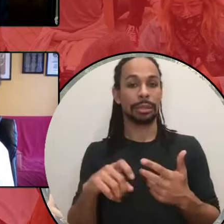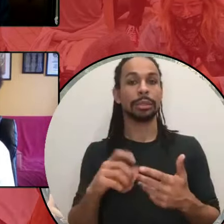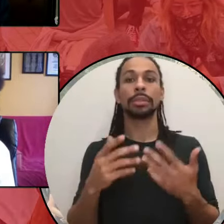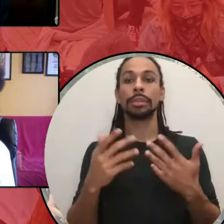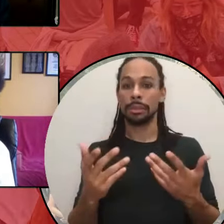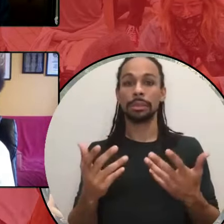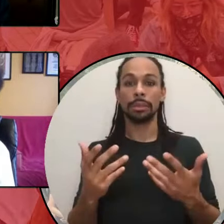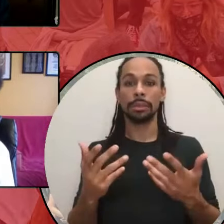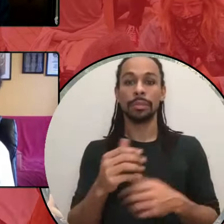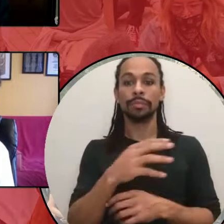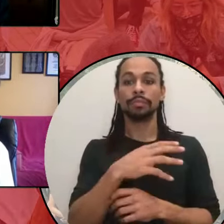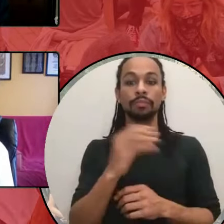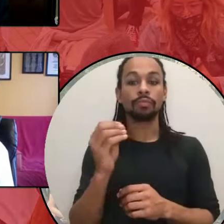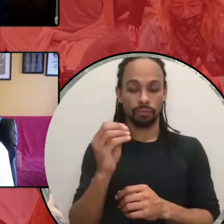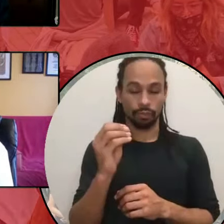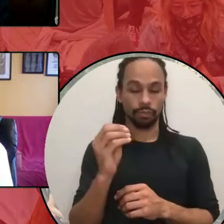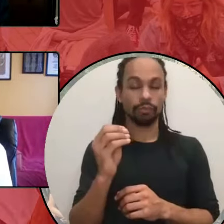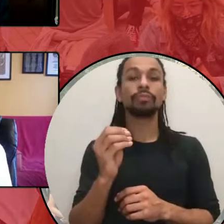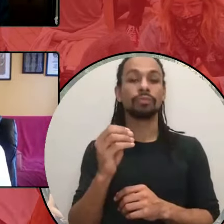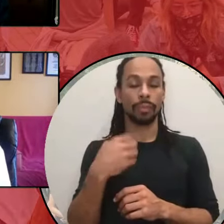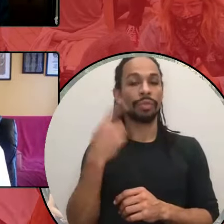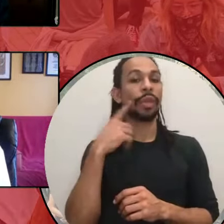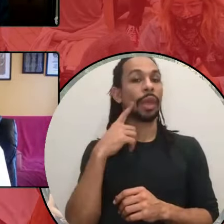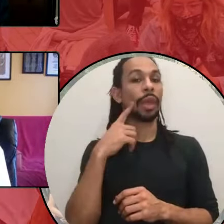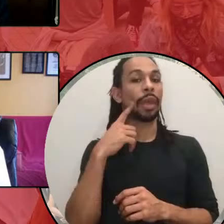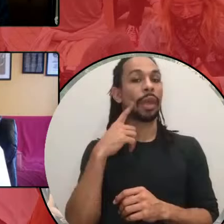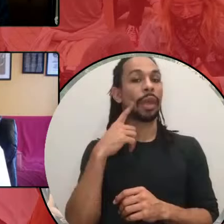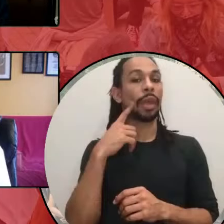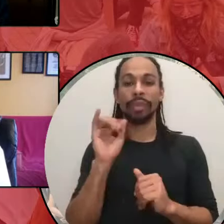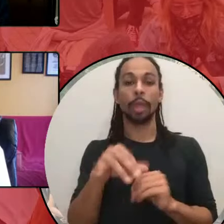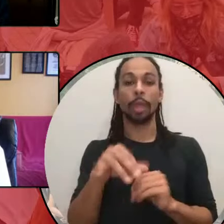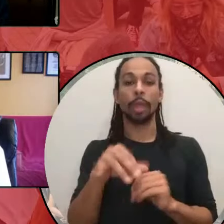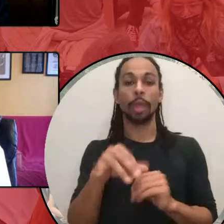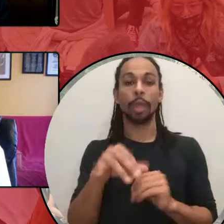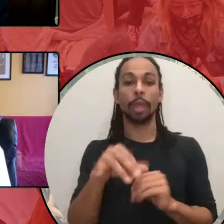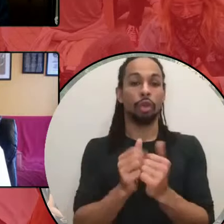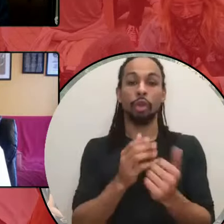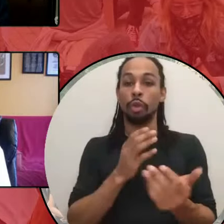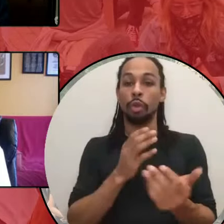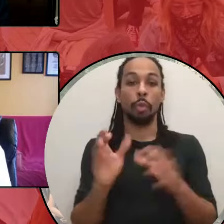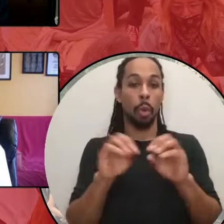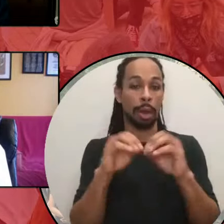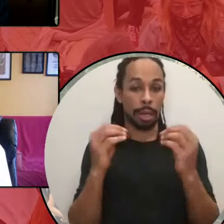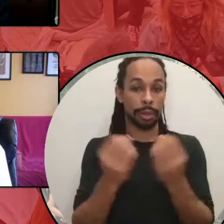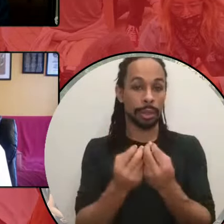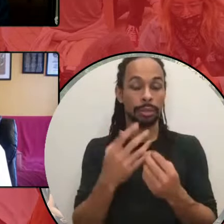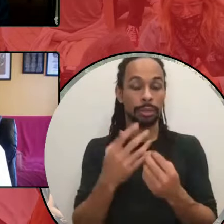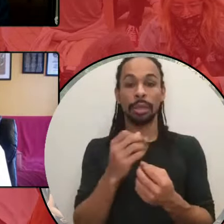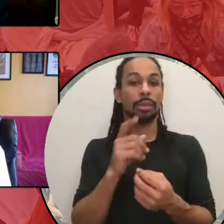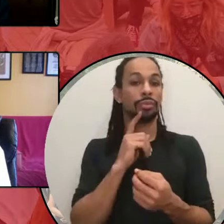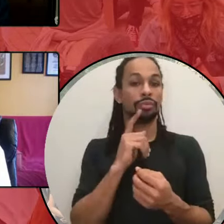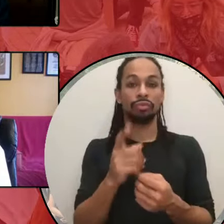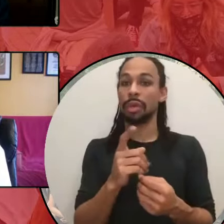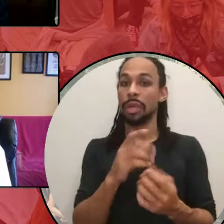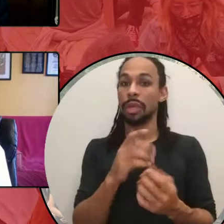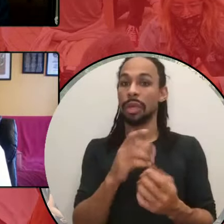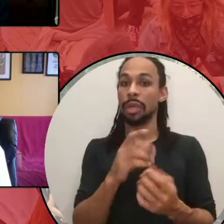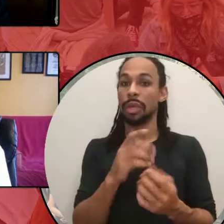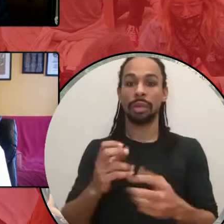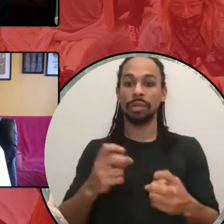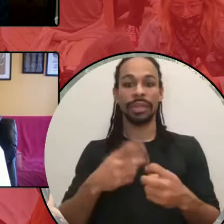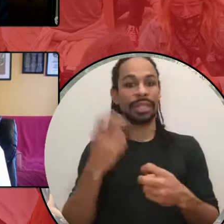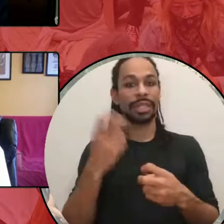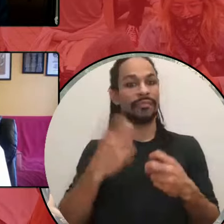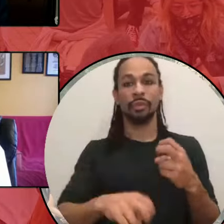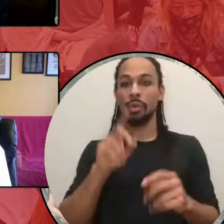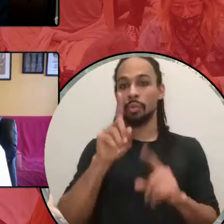this with each other. We do this through organizing. And we do this by tackling the really different questions, the really difficult questions.